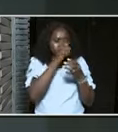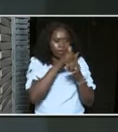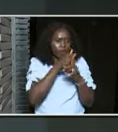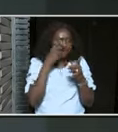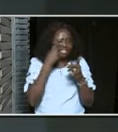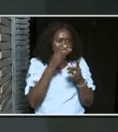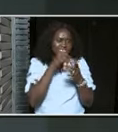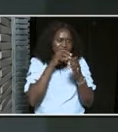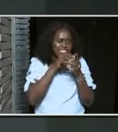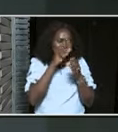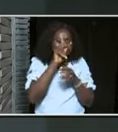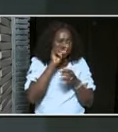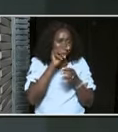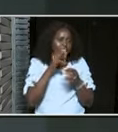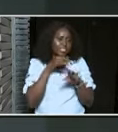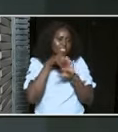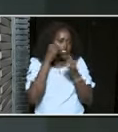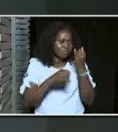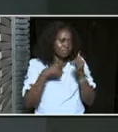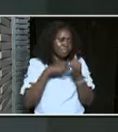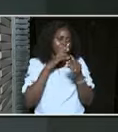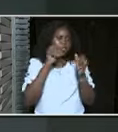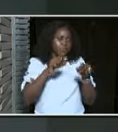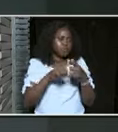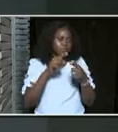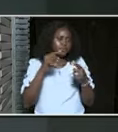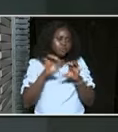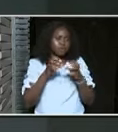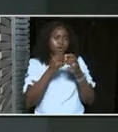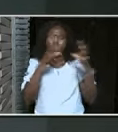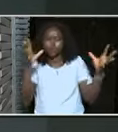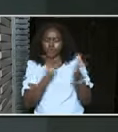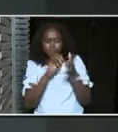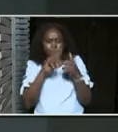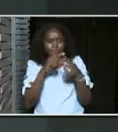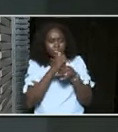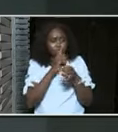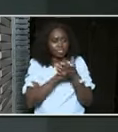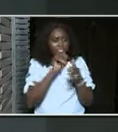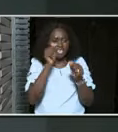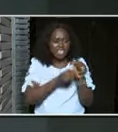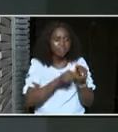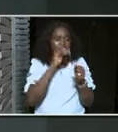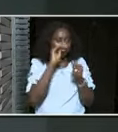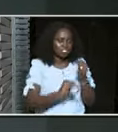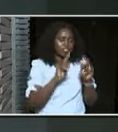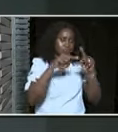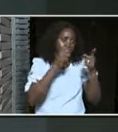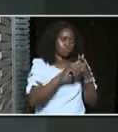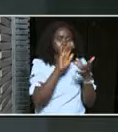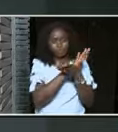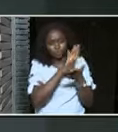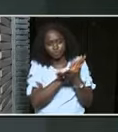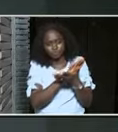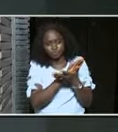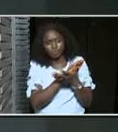at the end of the day, we are able to do a lot to ensure that every child goes to school. Now, finally,